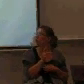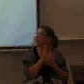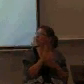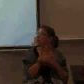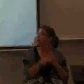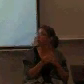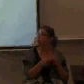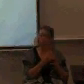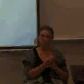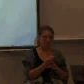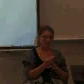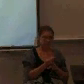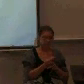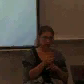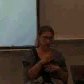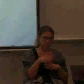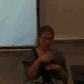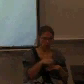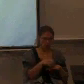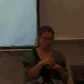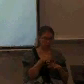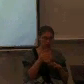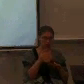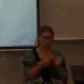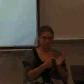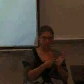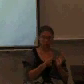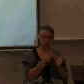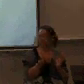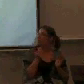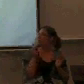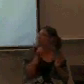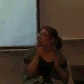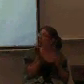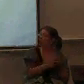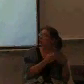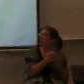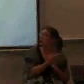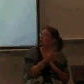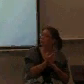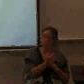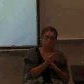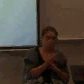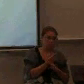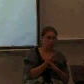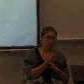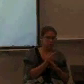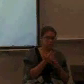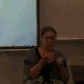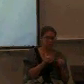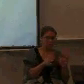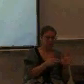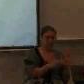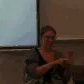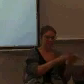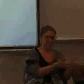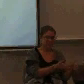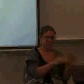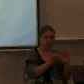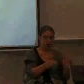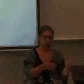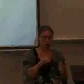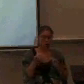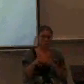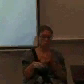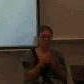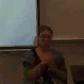some other molecules at times. And these are what are used to classify what type of